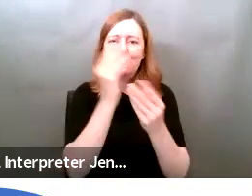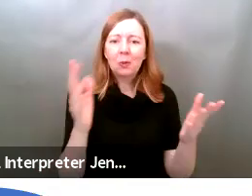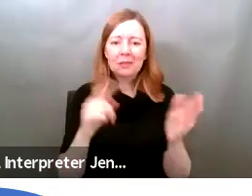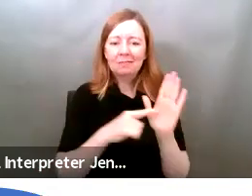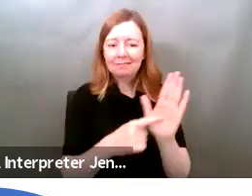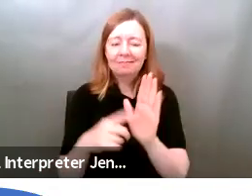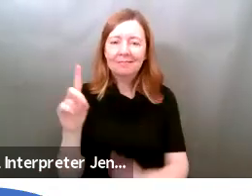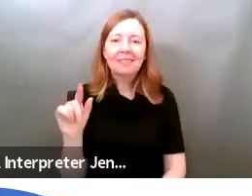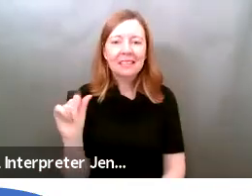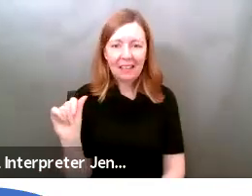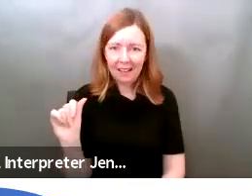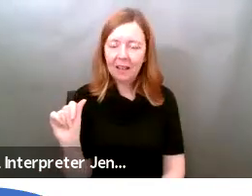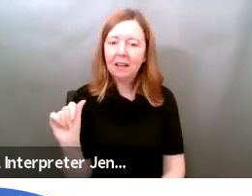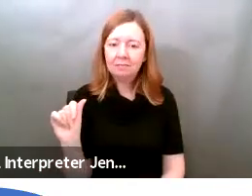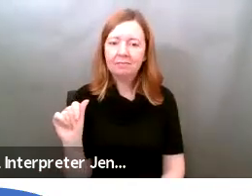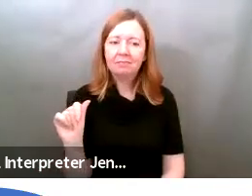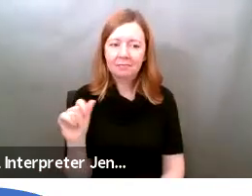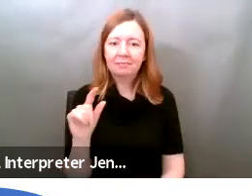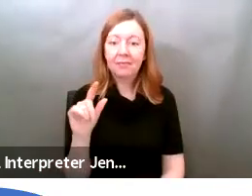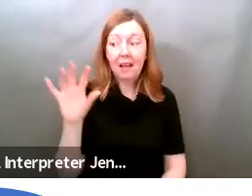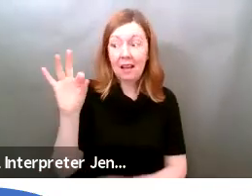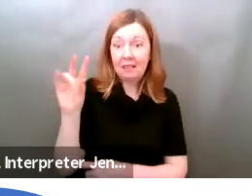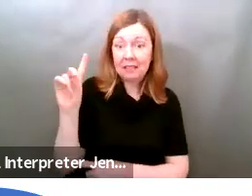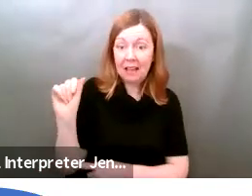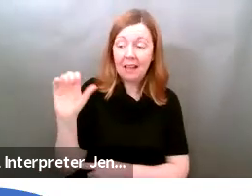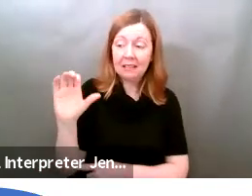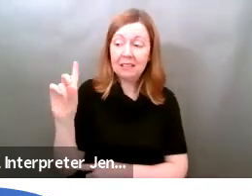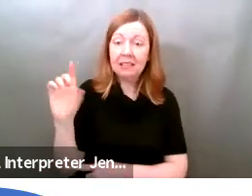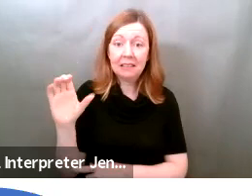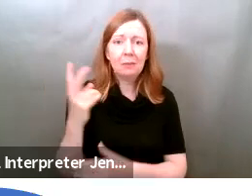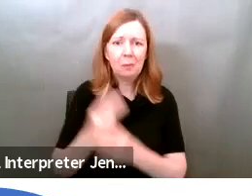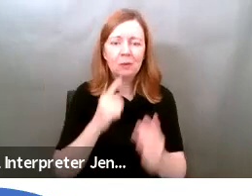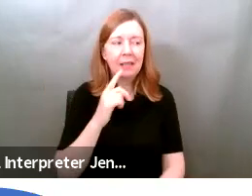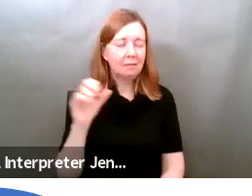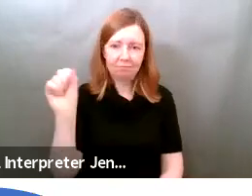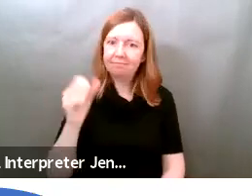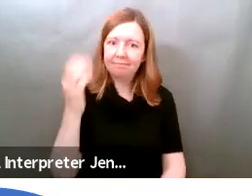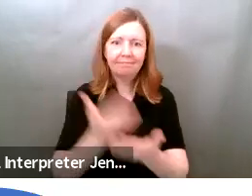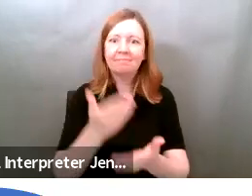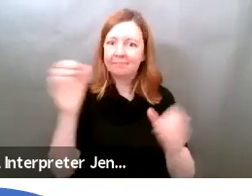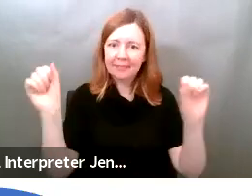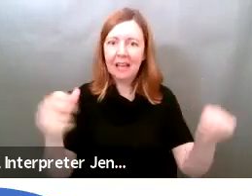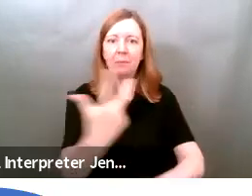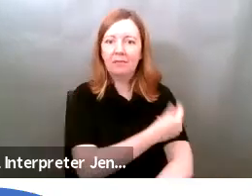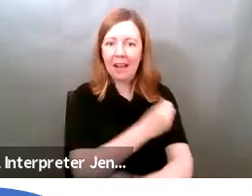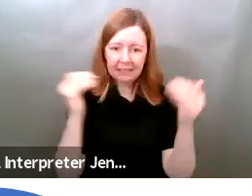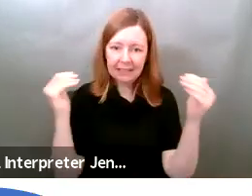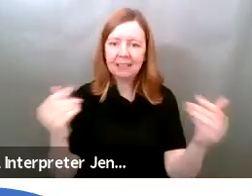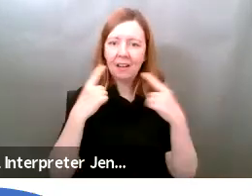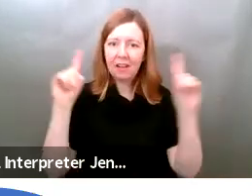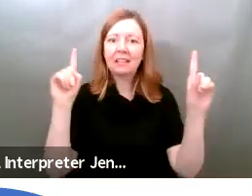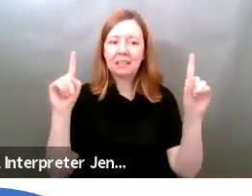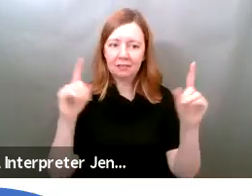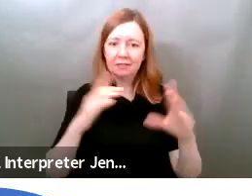that were generated that led our FDA and CDC to both say, yep, this is a vaccine that is effective